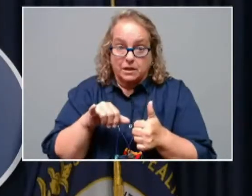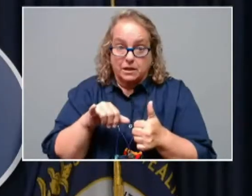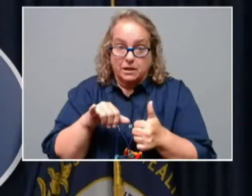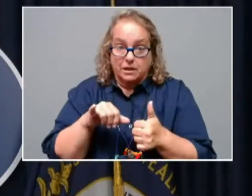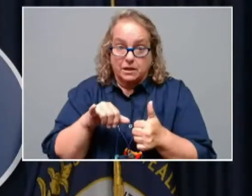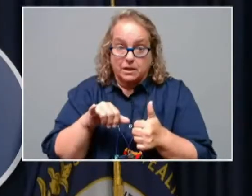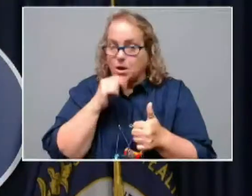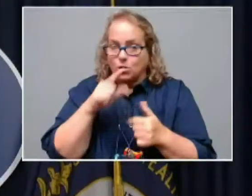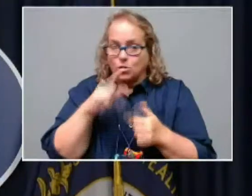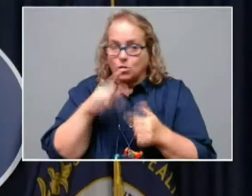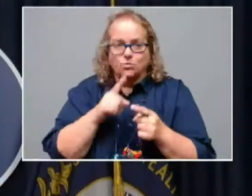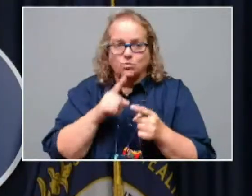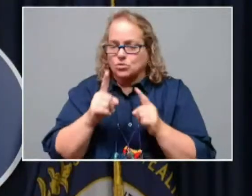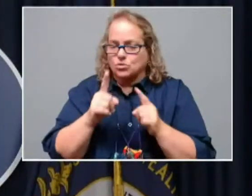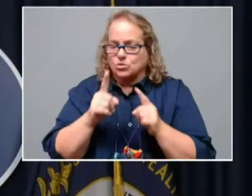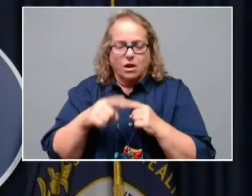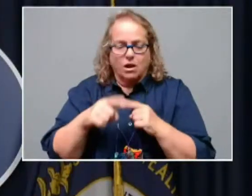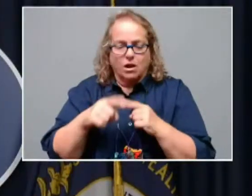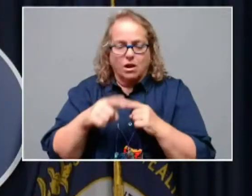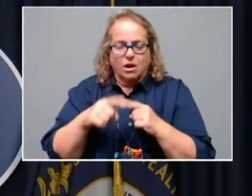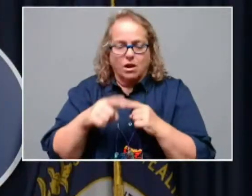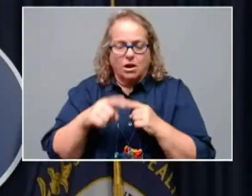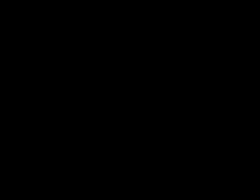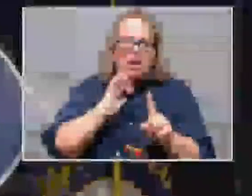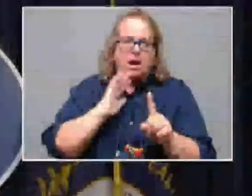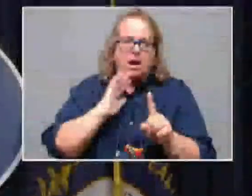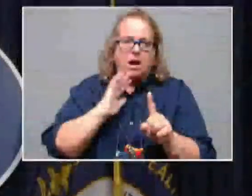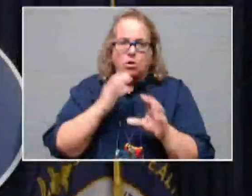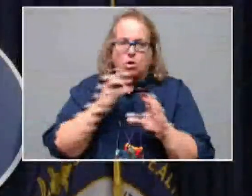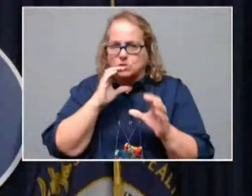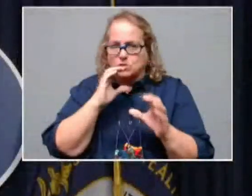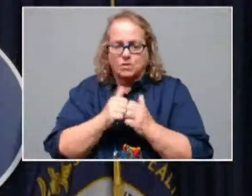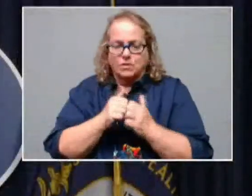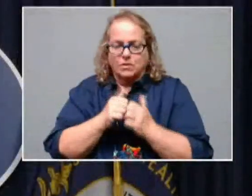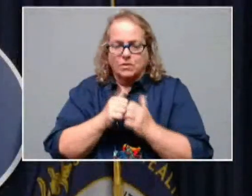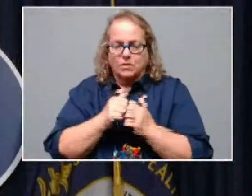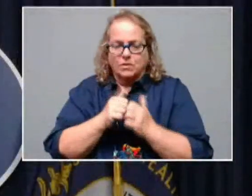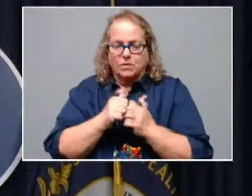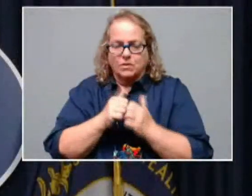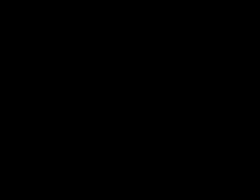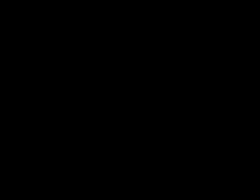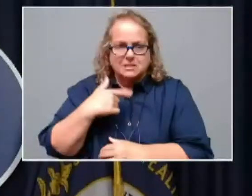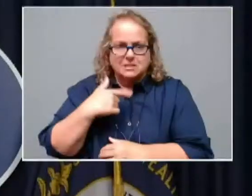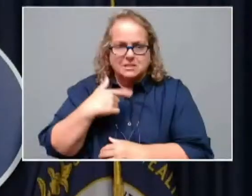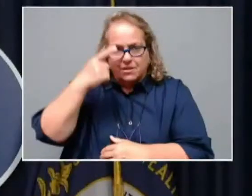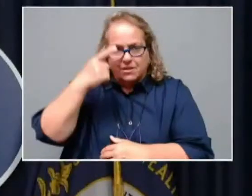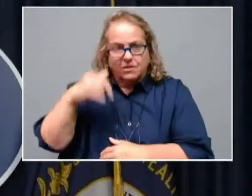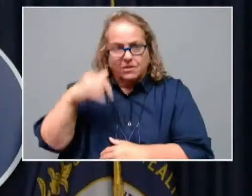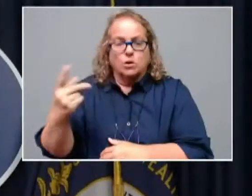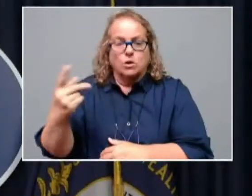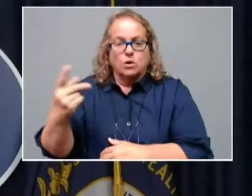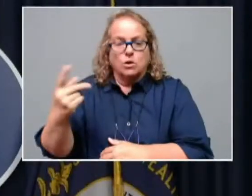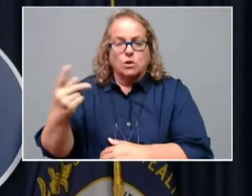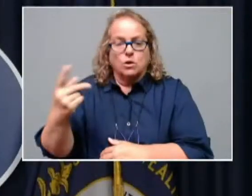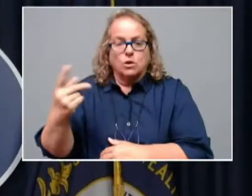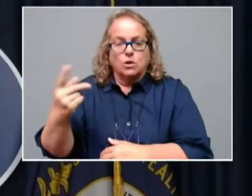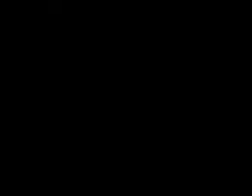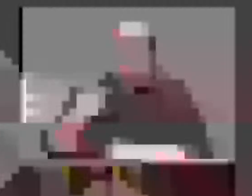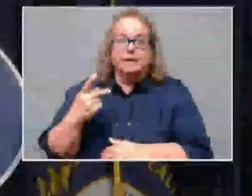the specifics of the conversations with legislators, because I think they and we deserve candid